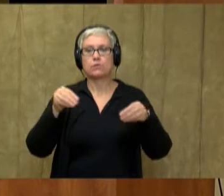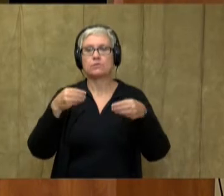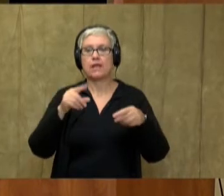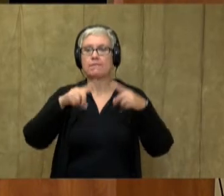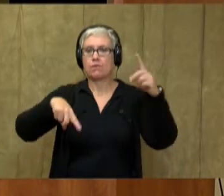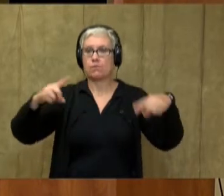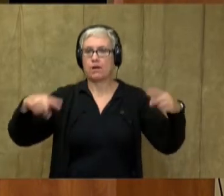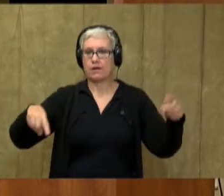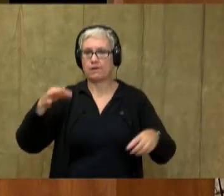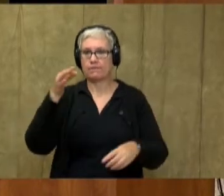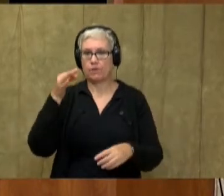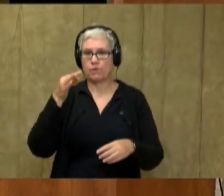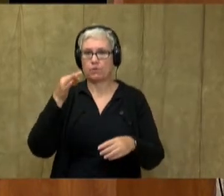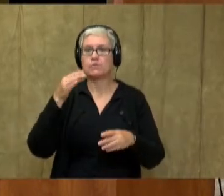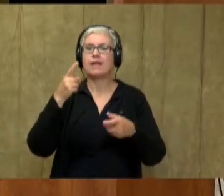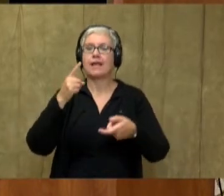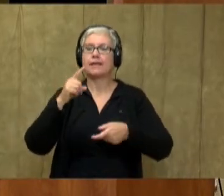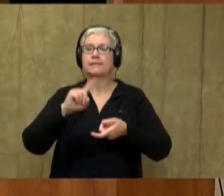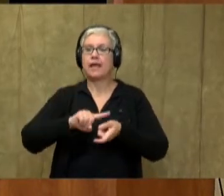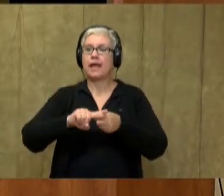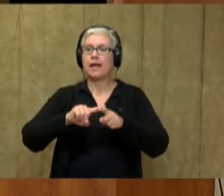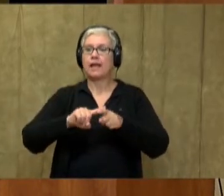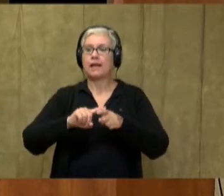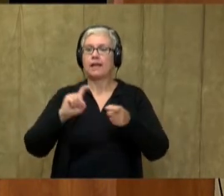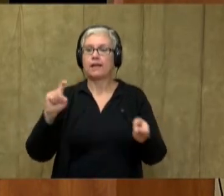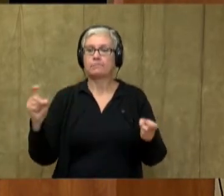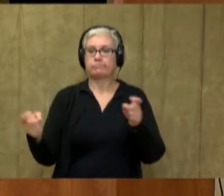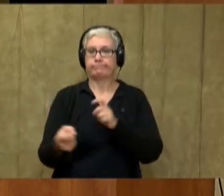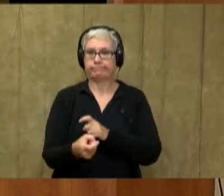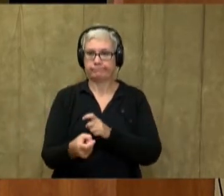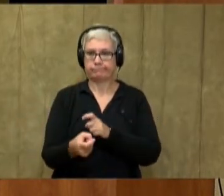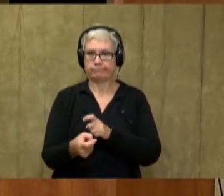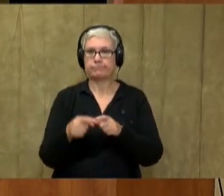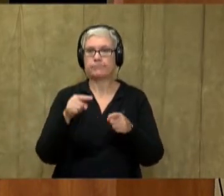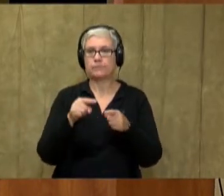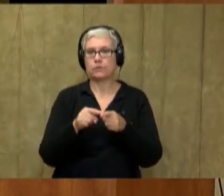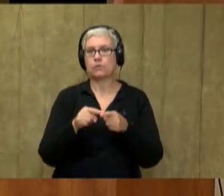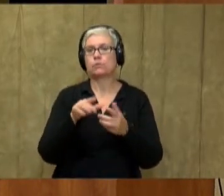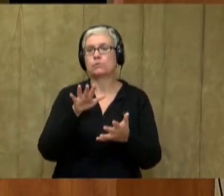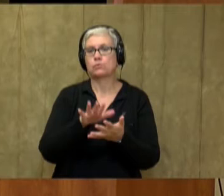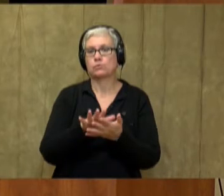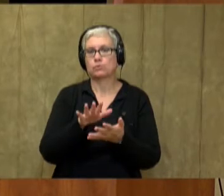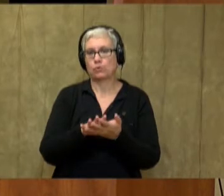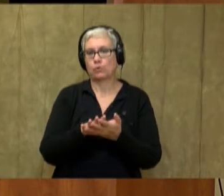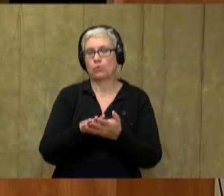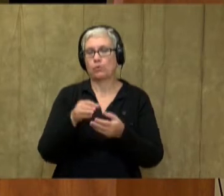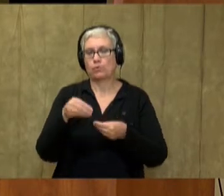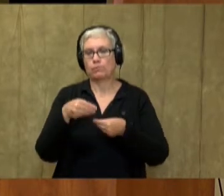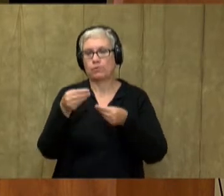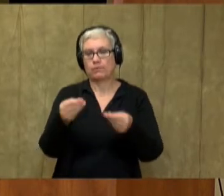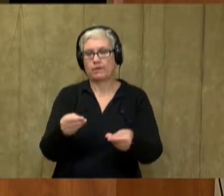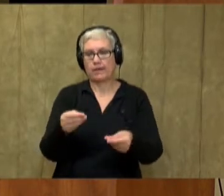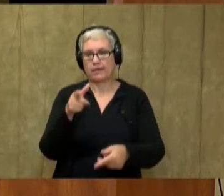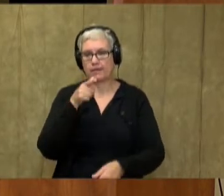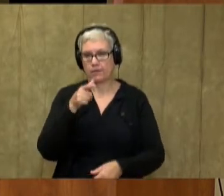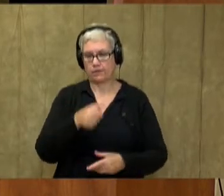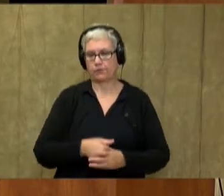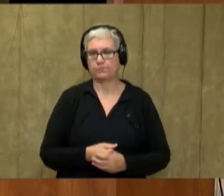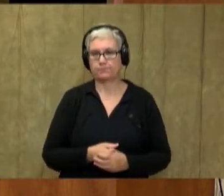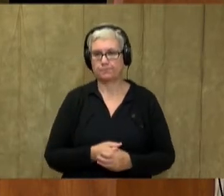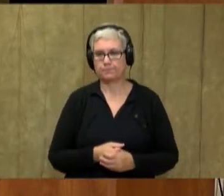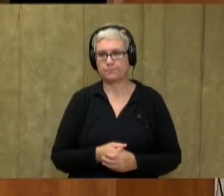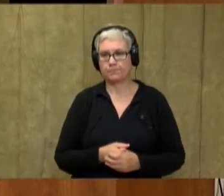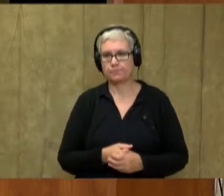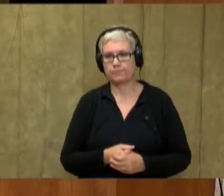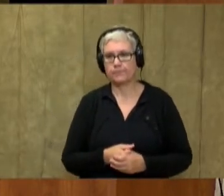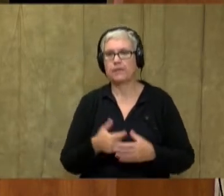to school-provided lunches. You have taken that really small sample prompt and turned it